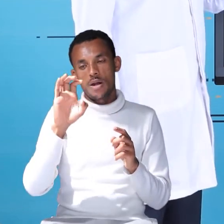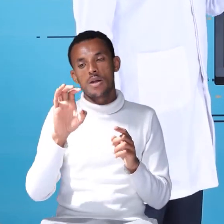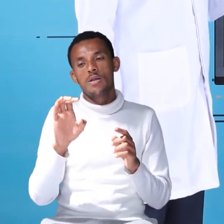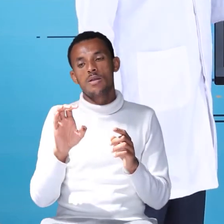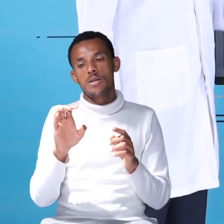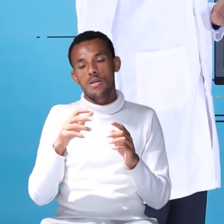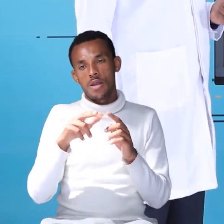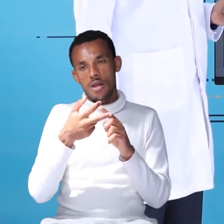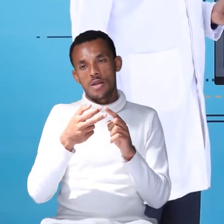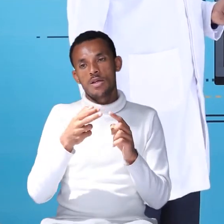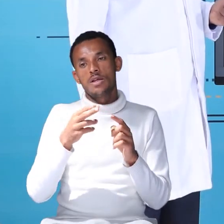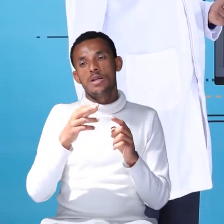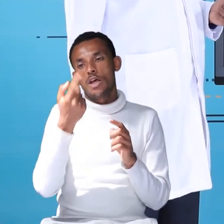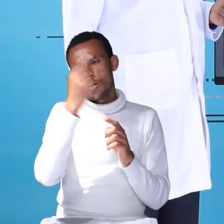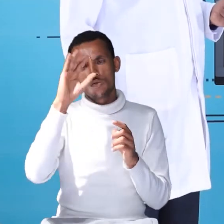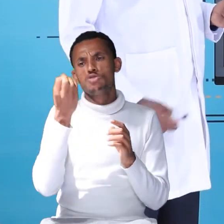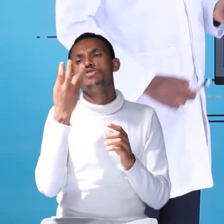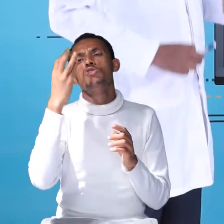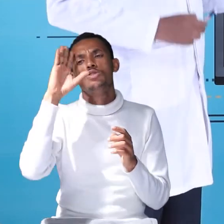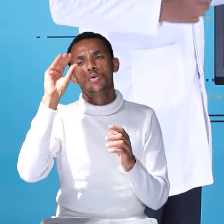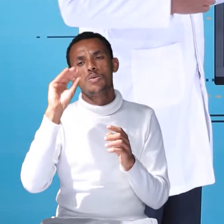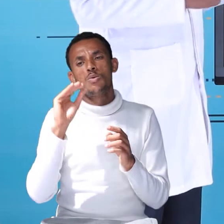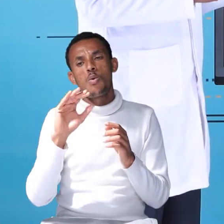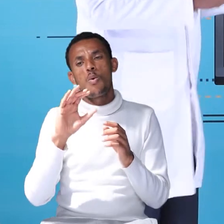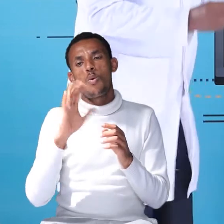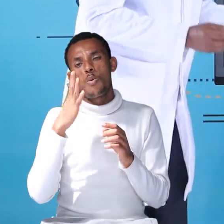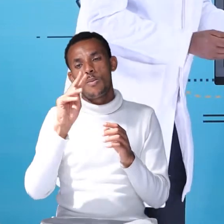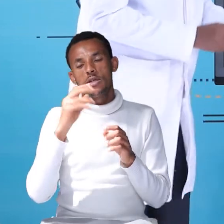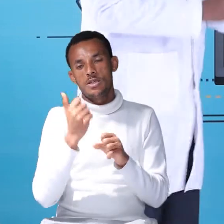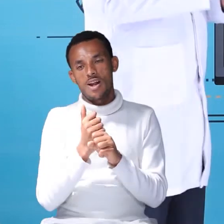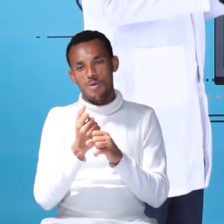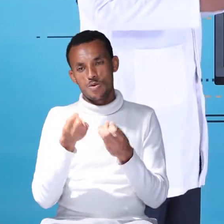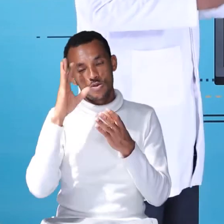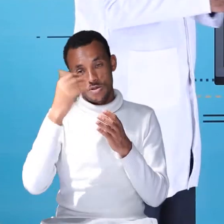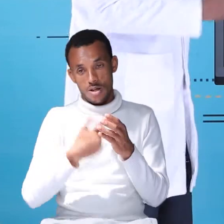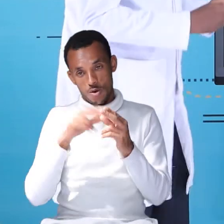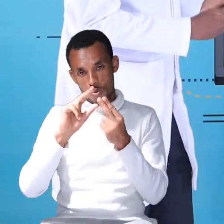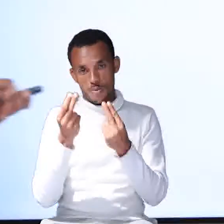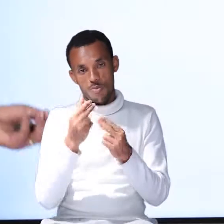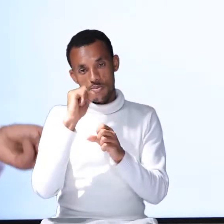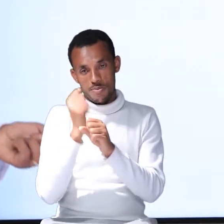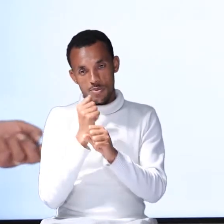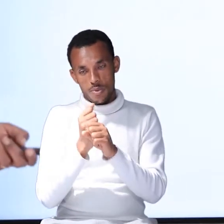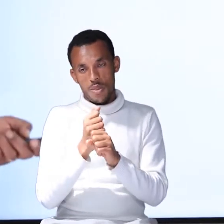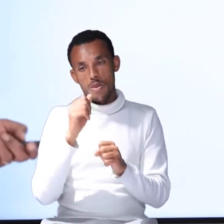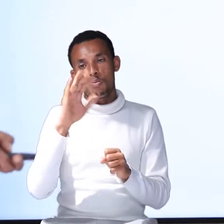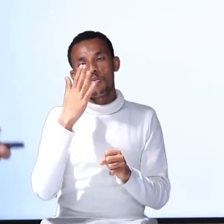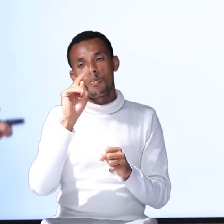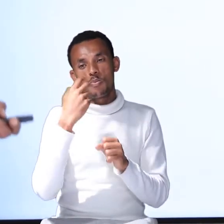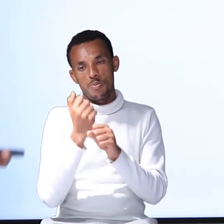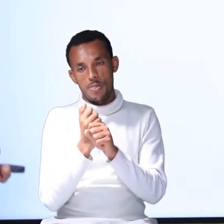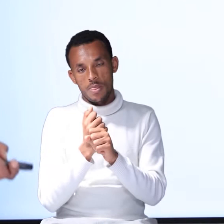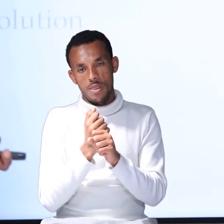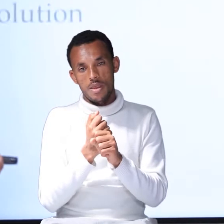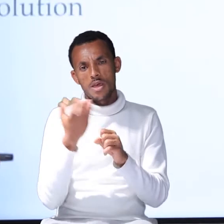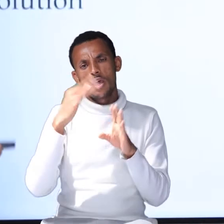of tires fixed per person? So a group of people were repairing tires, and